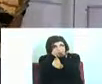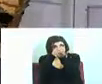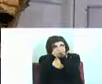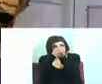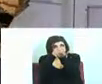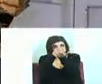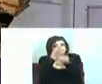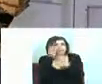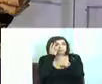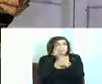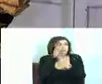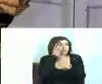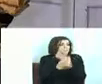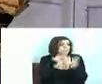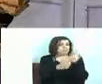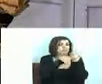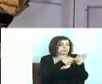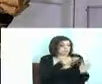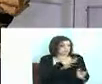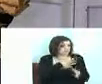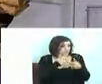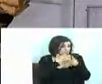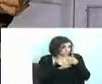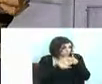a cup of wine. He said, "This represents my blood.